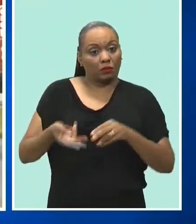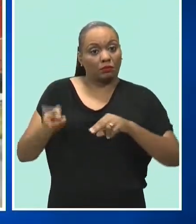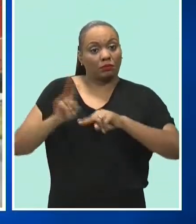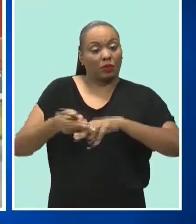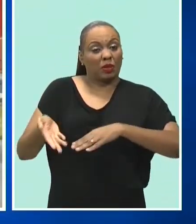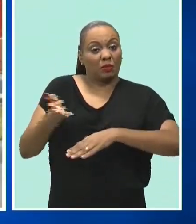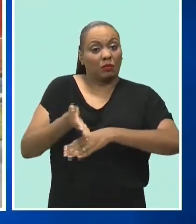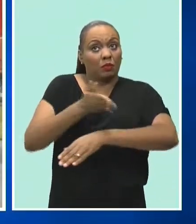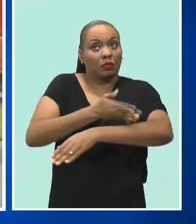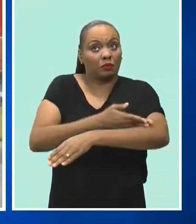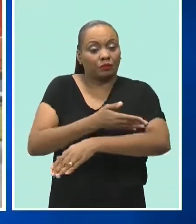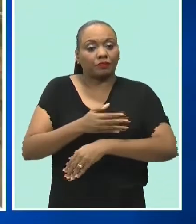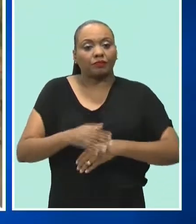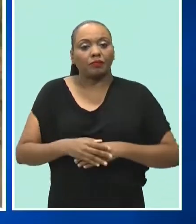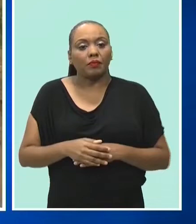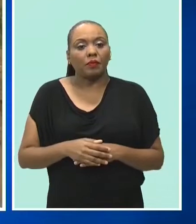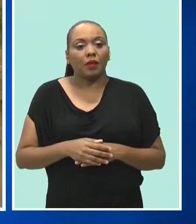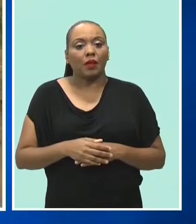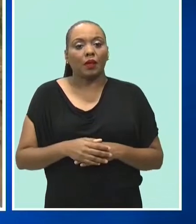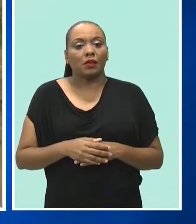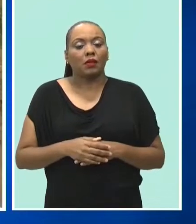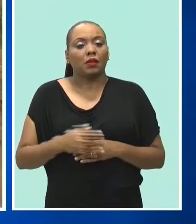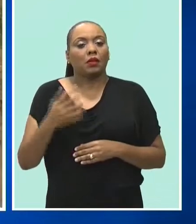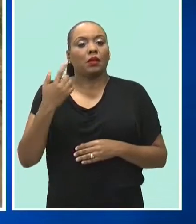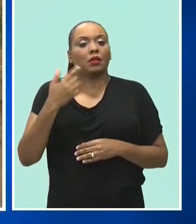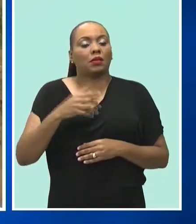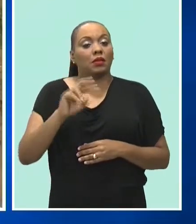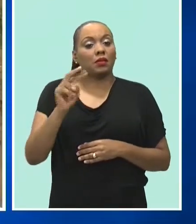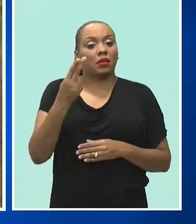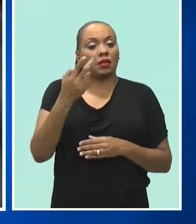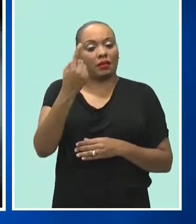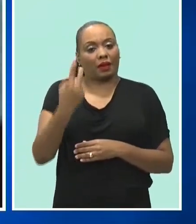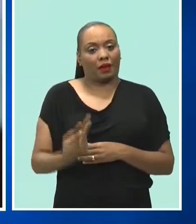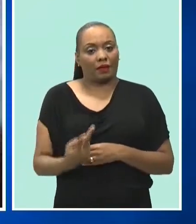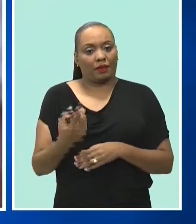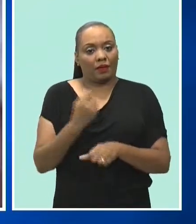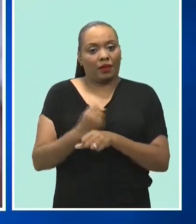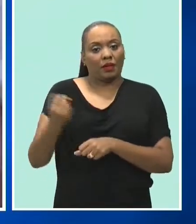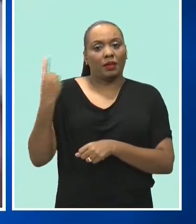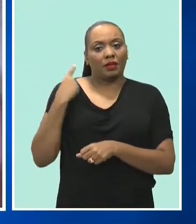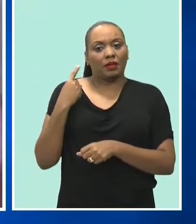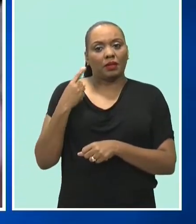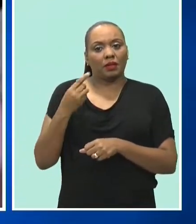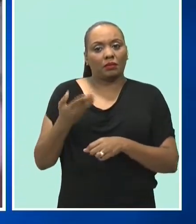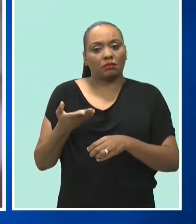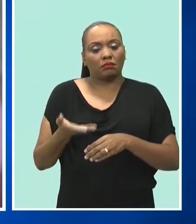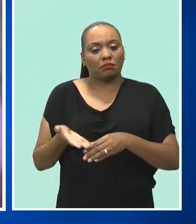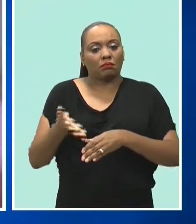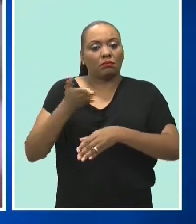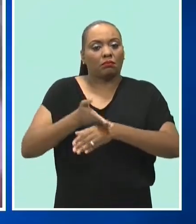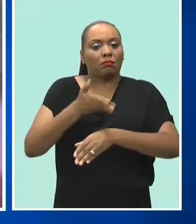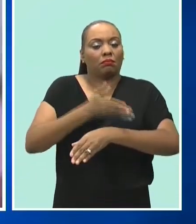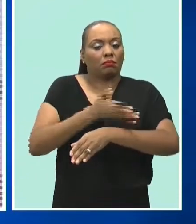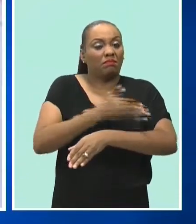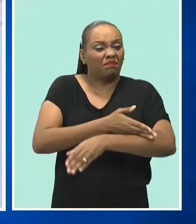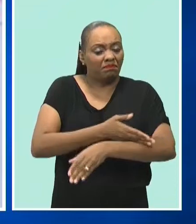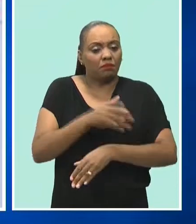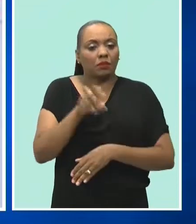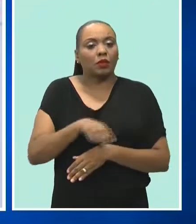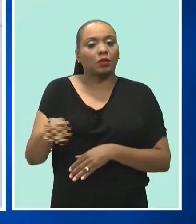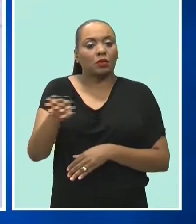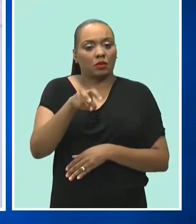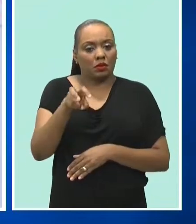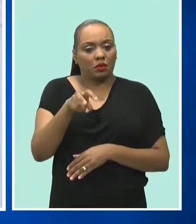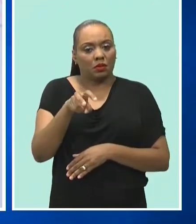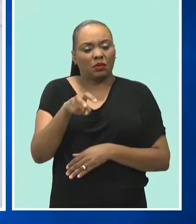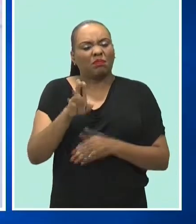there were signs of the beginning of a modest recovery during the second half of the year. The tourism sector again registered moderate growth, cushioning